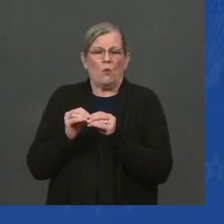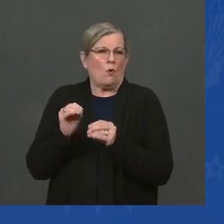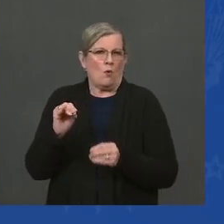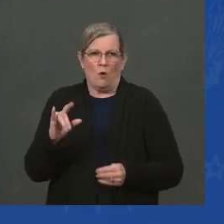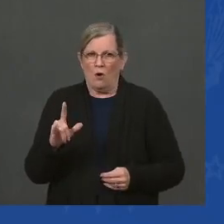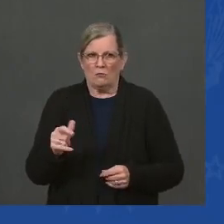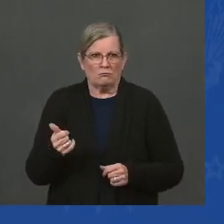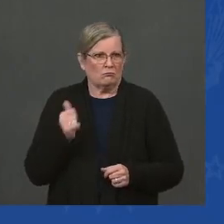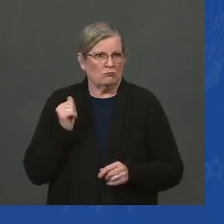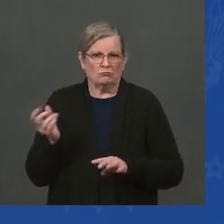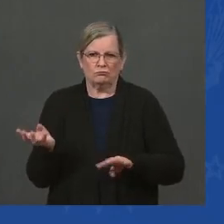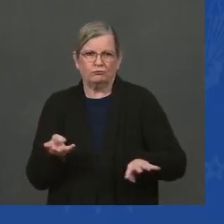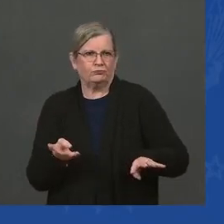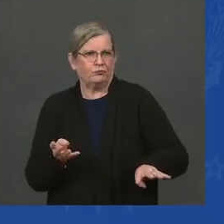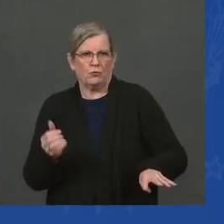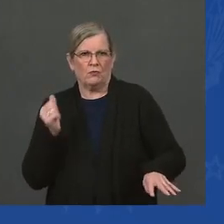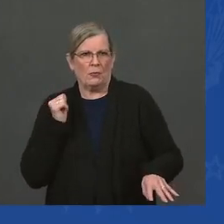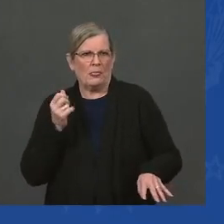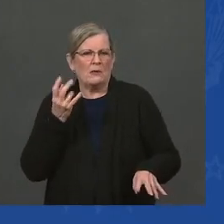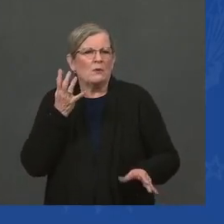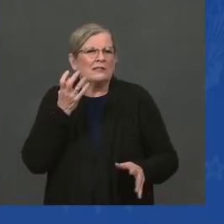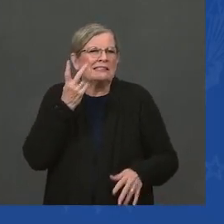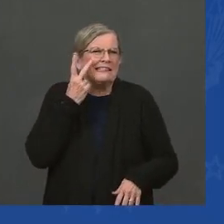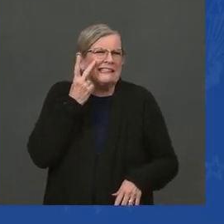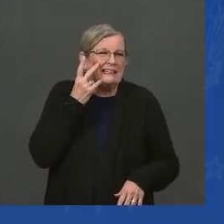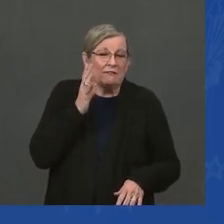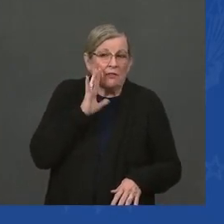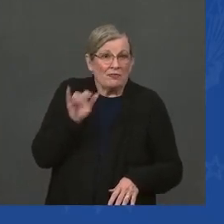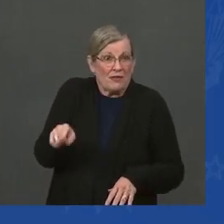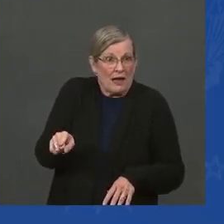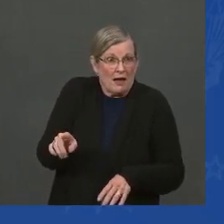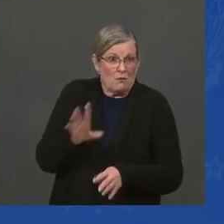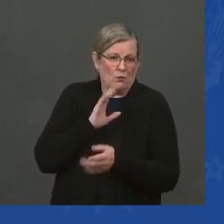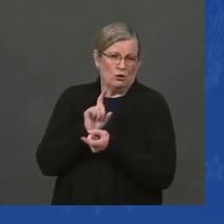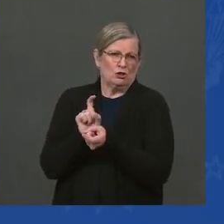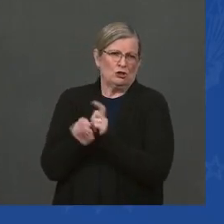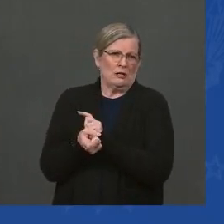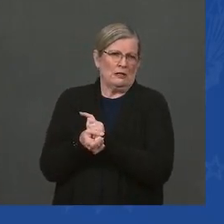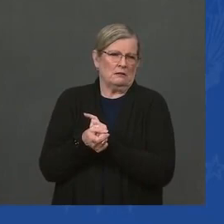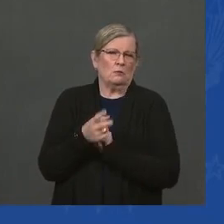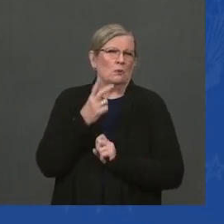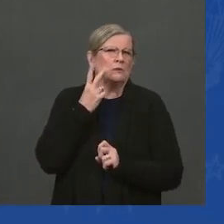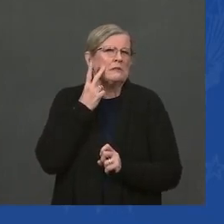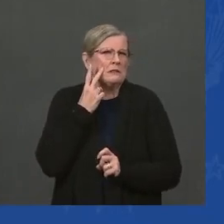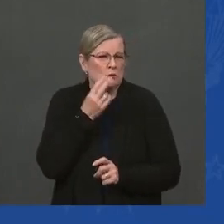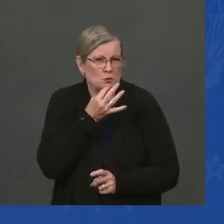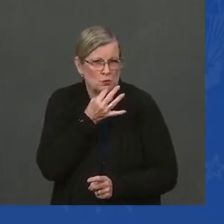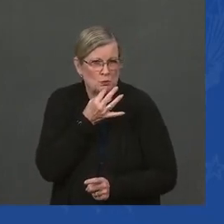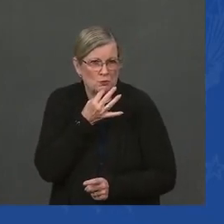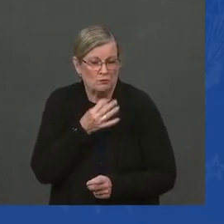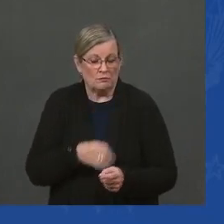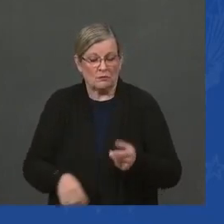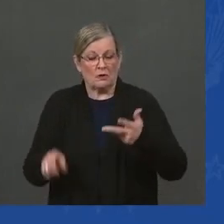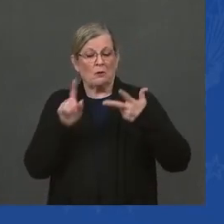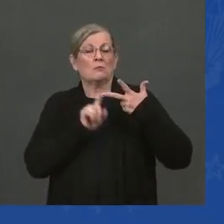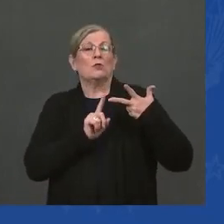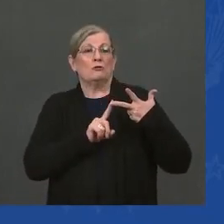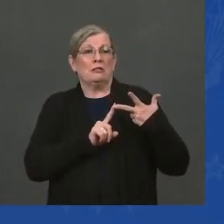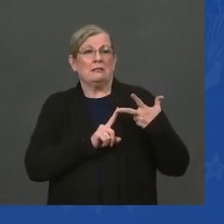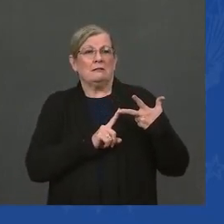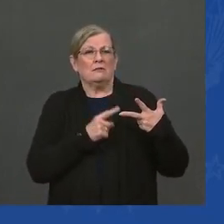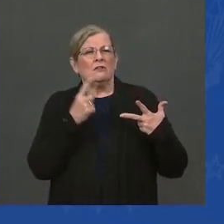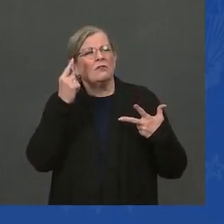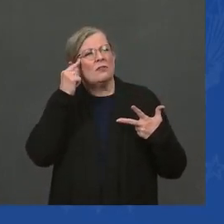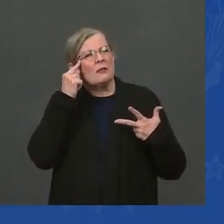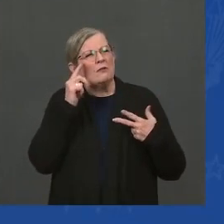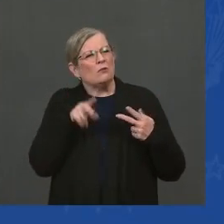score sooner than later. Number three, I think if you take a look at what we're talking about, if you look